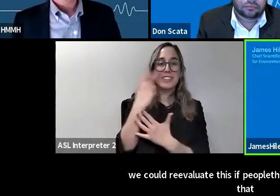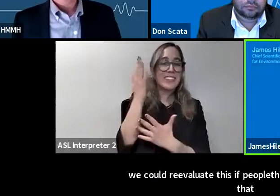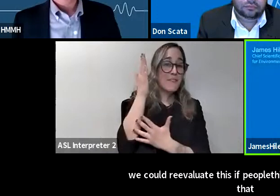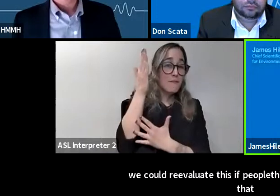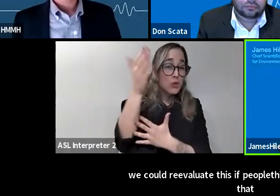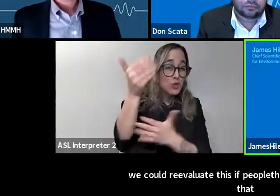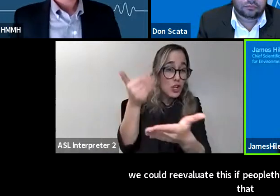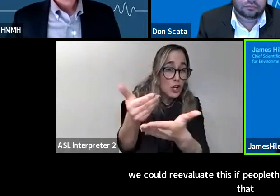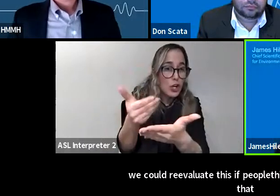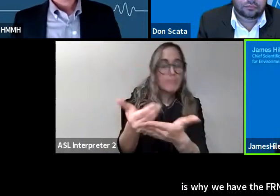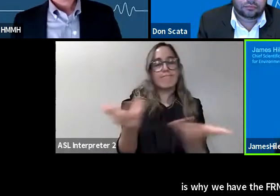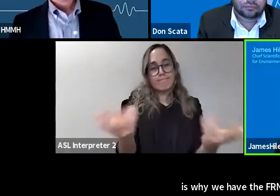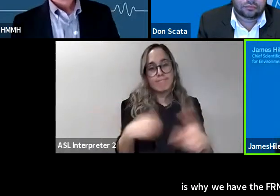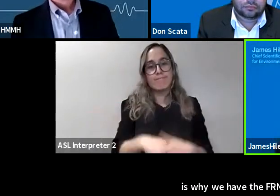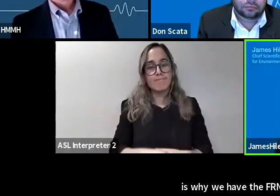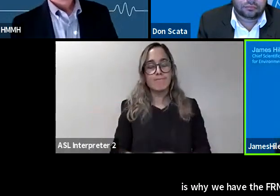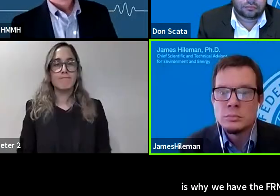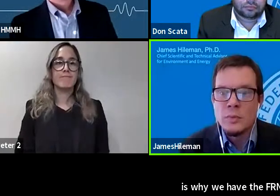no.